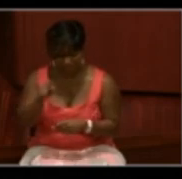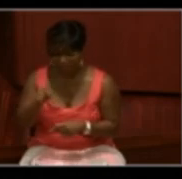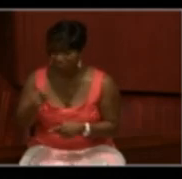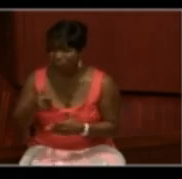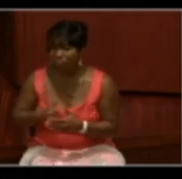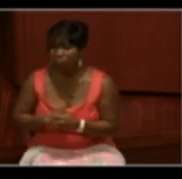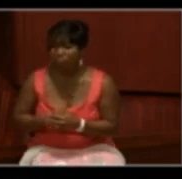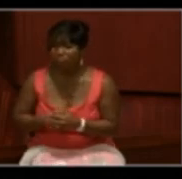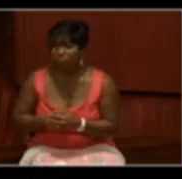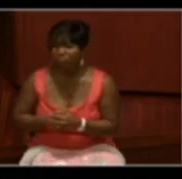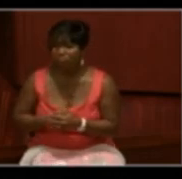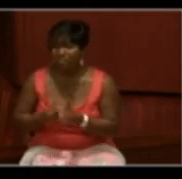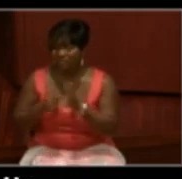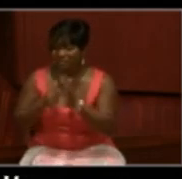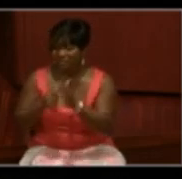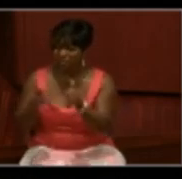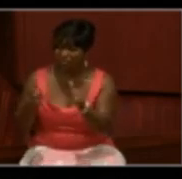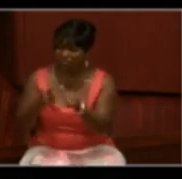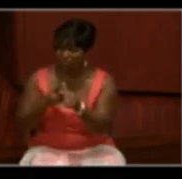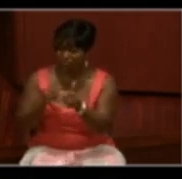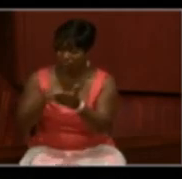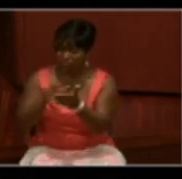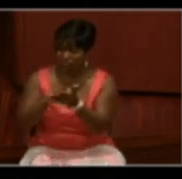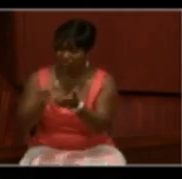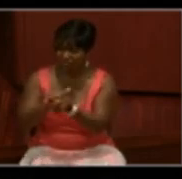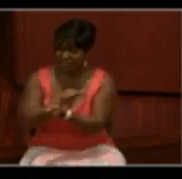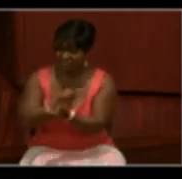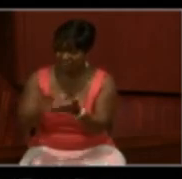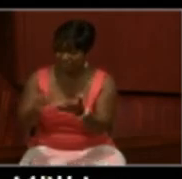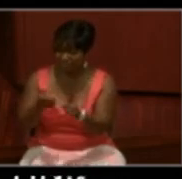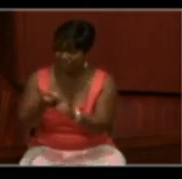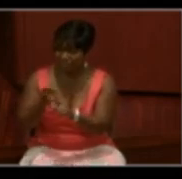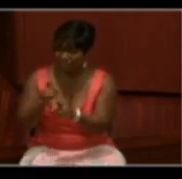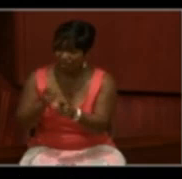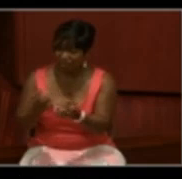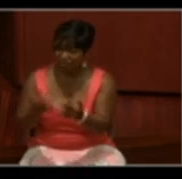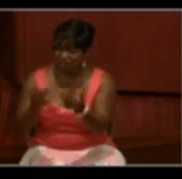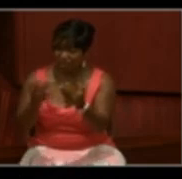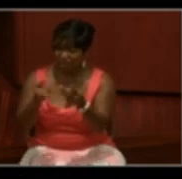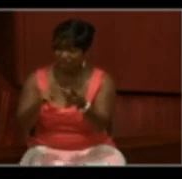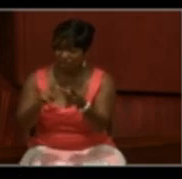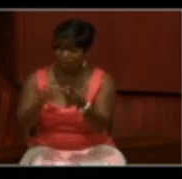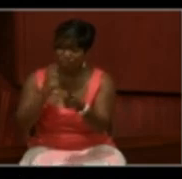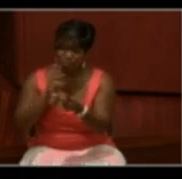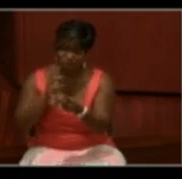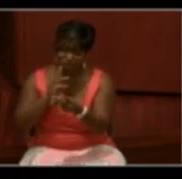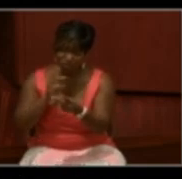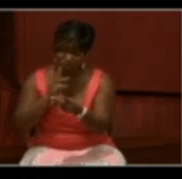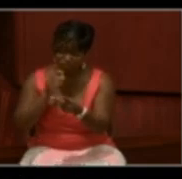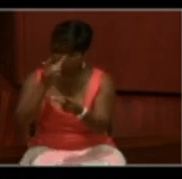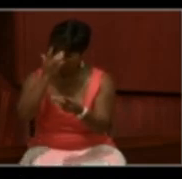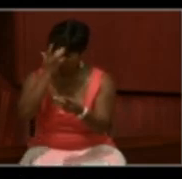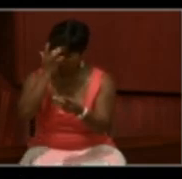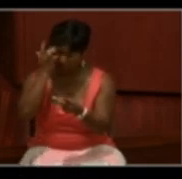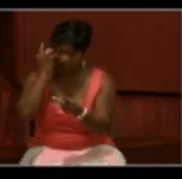Here's an example of a burned record. Damage could come from fire or water.